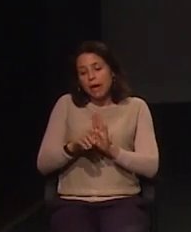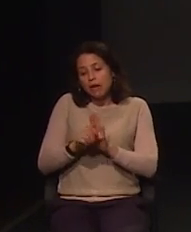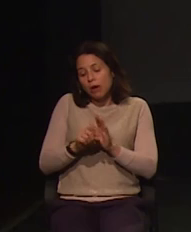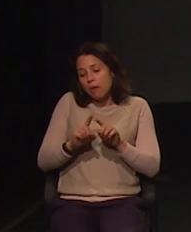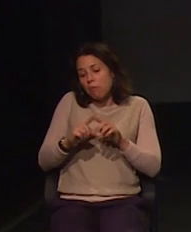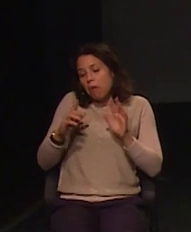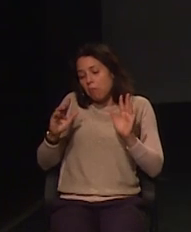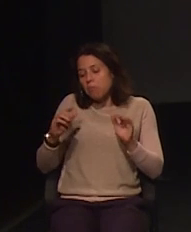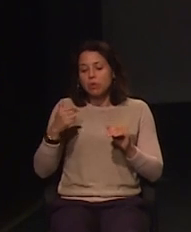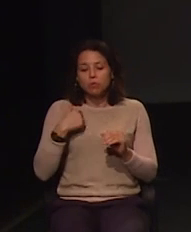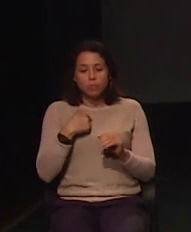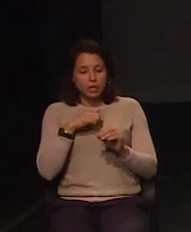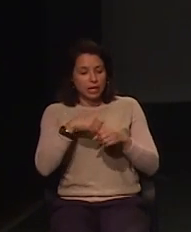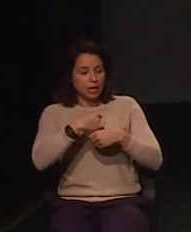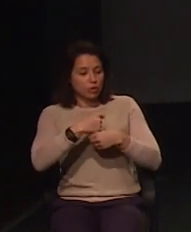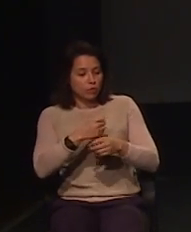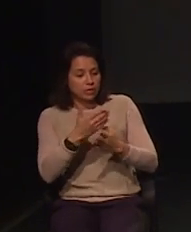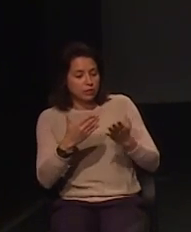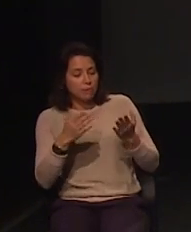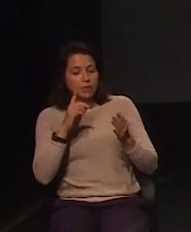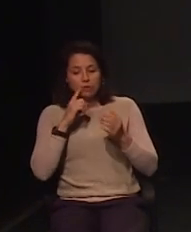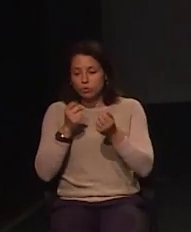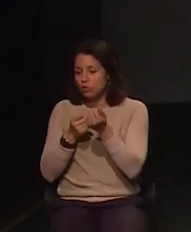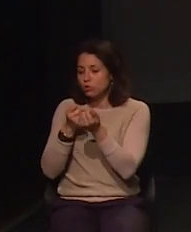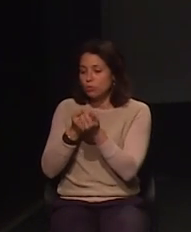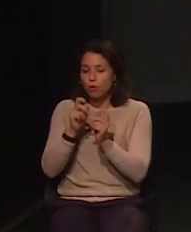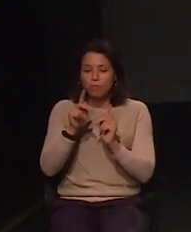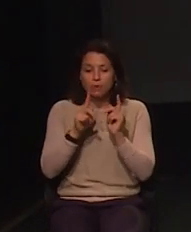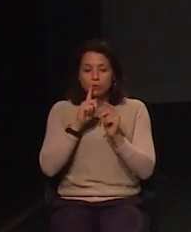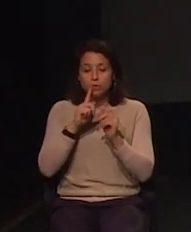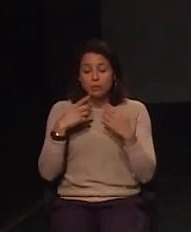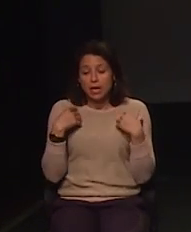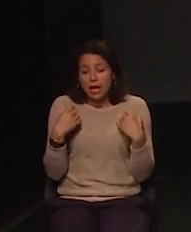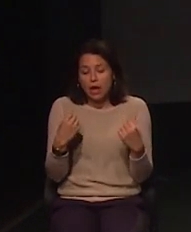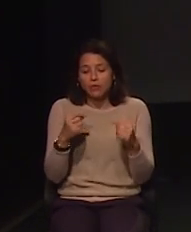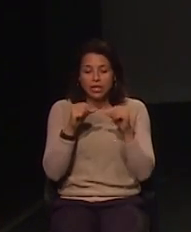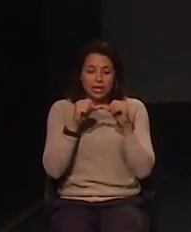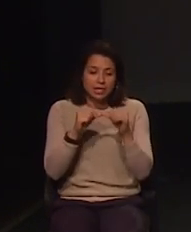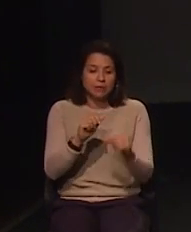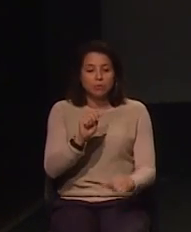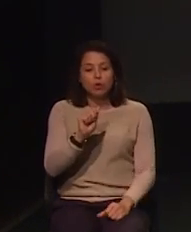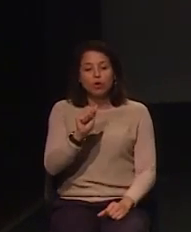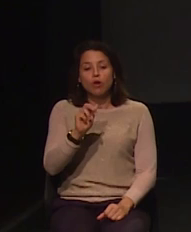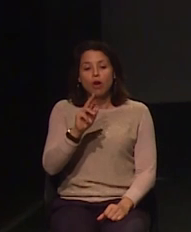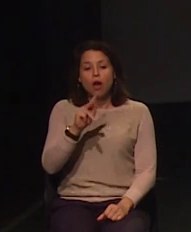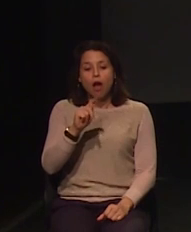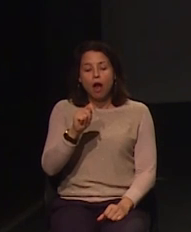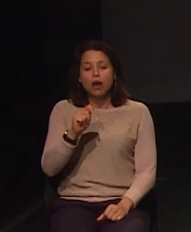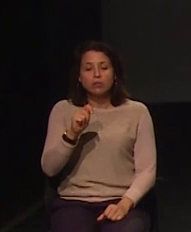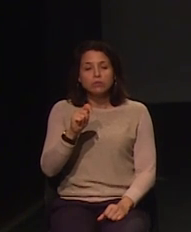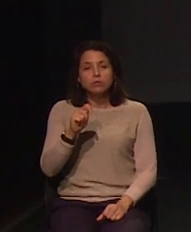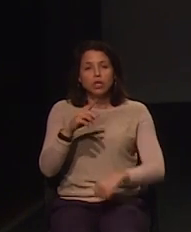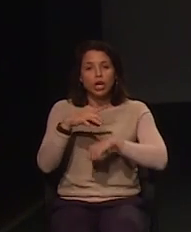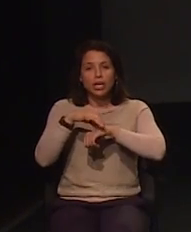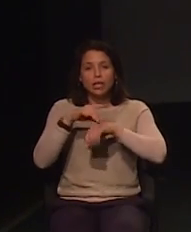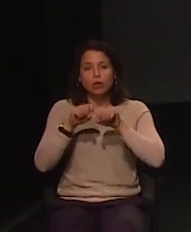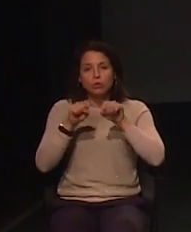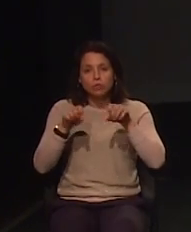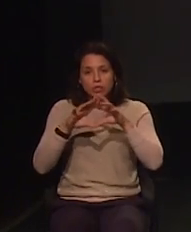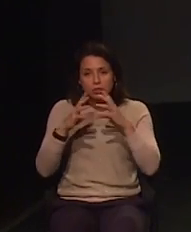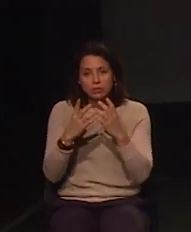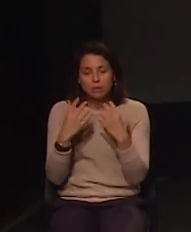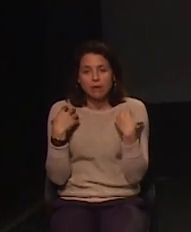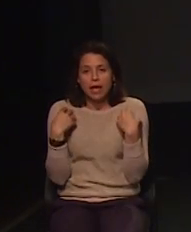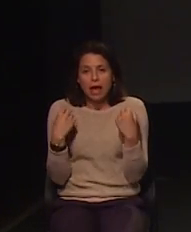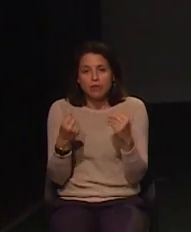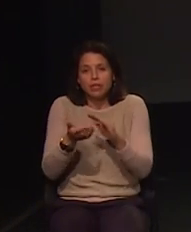support folks being healthy and keeping our ecosystem, our arts ecosystem, healthy. And last year, I referenced Ta-Nehisi Coates' A